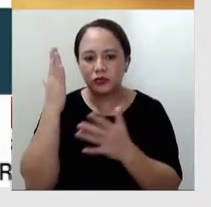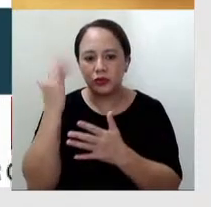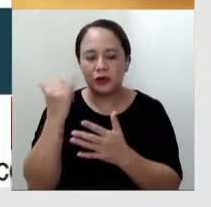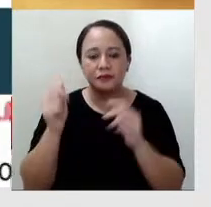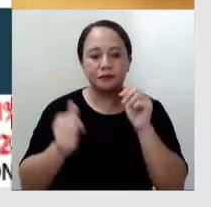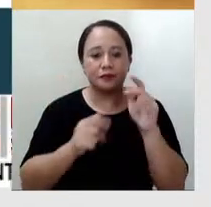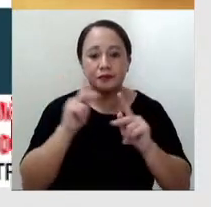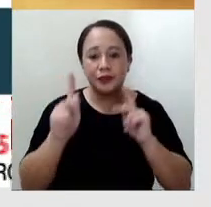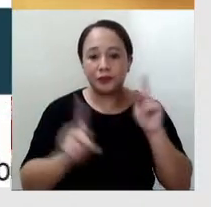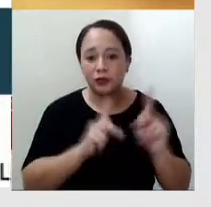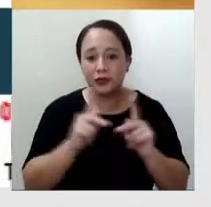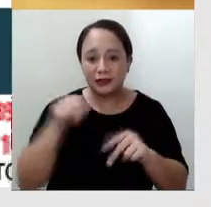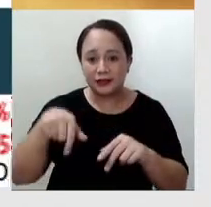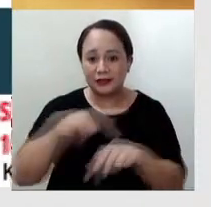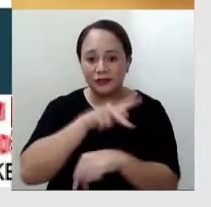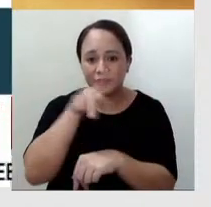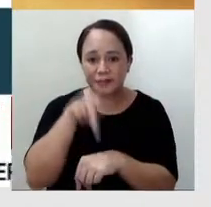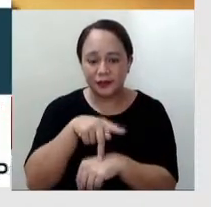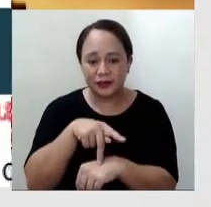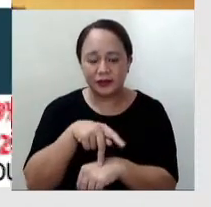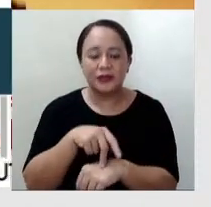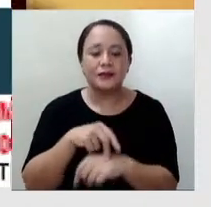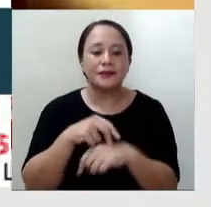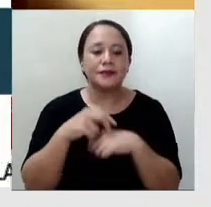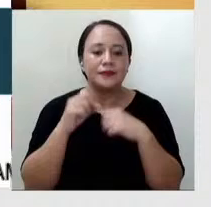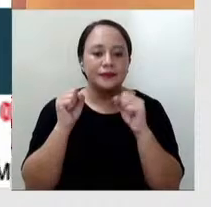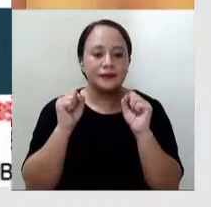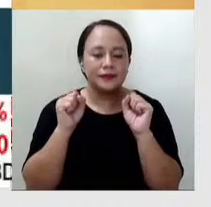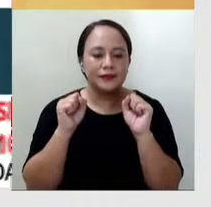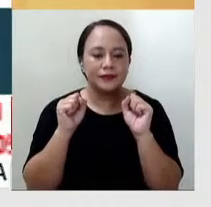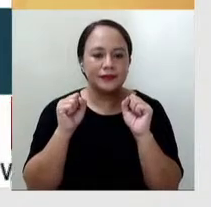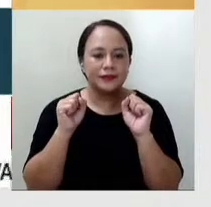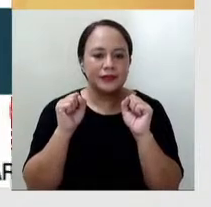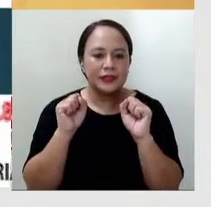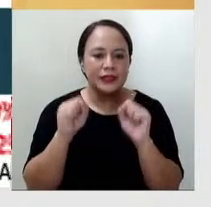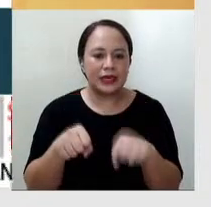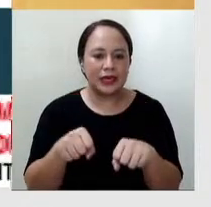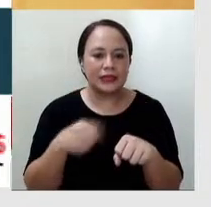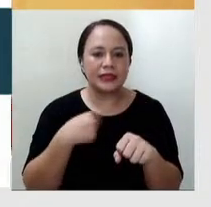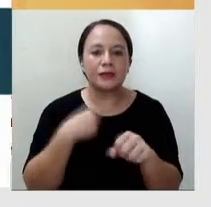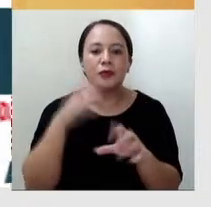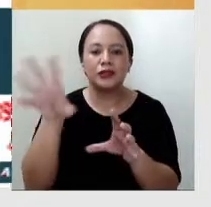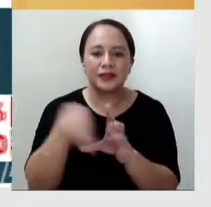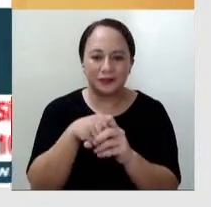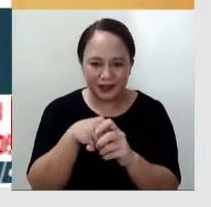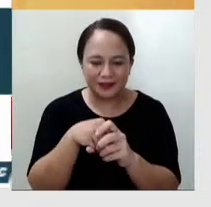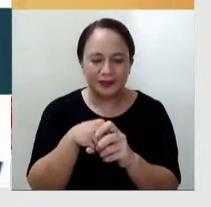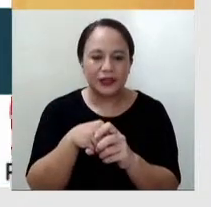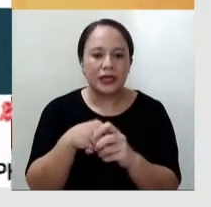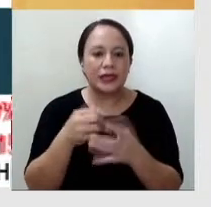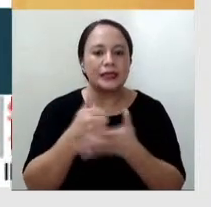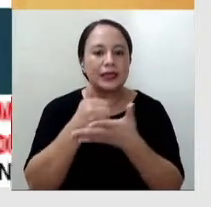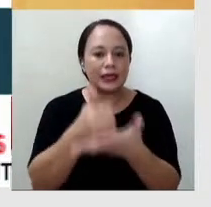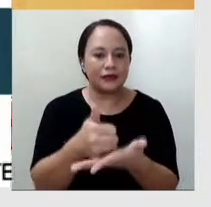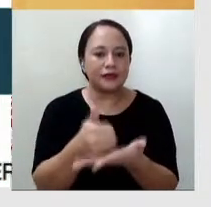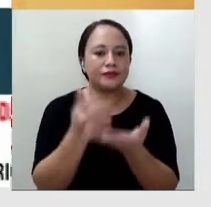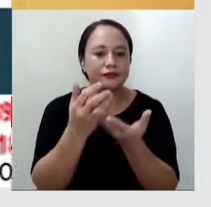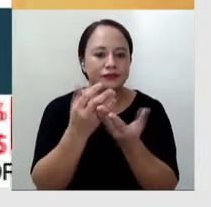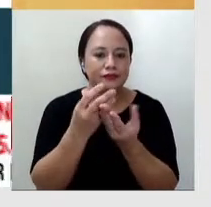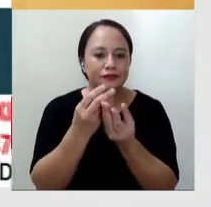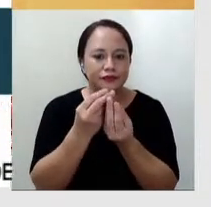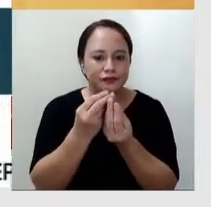of the Philippines can also sort of participate in helping to sort of